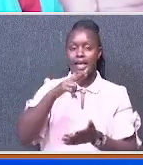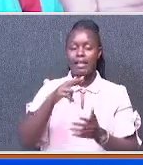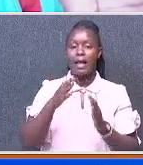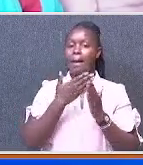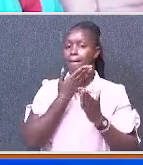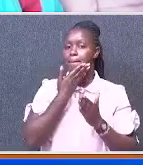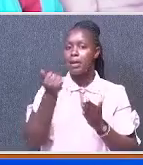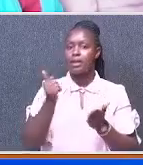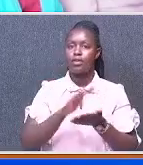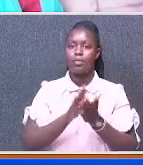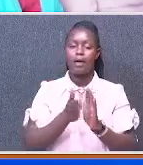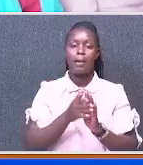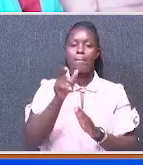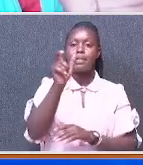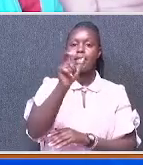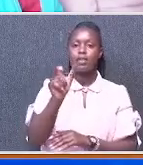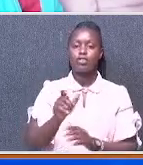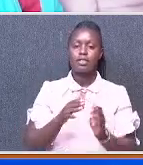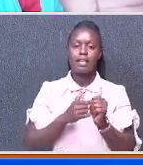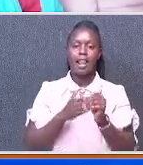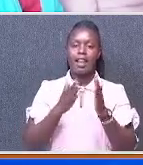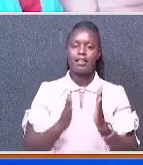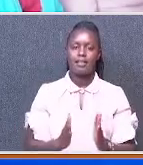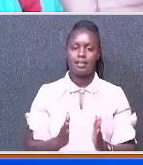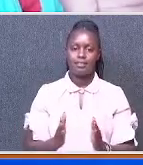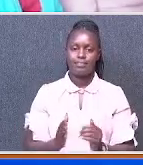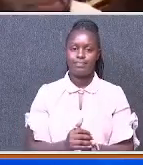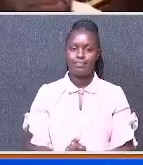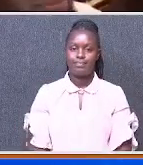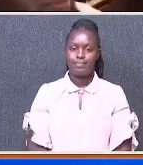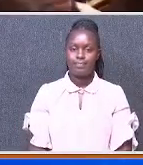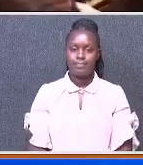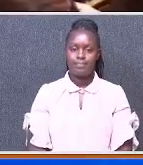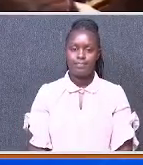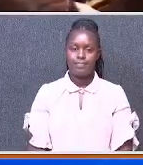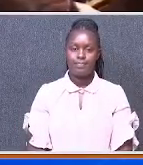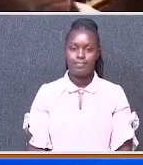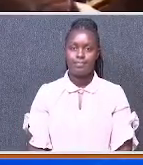to be the region's leader. Moege William, TV 47.